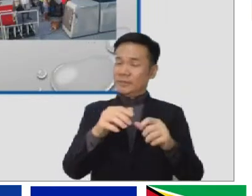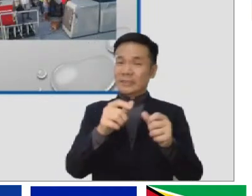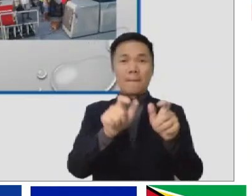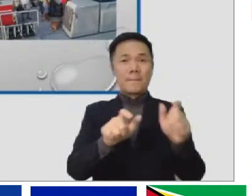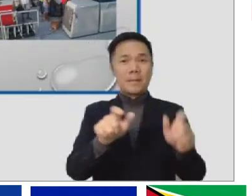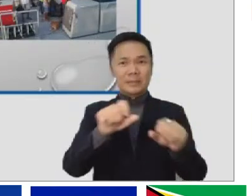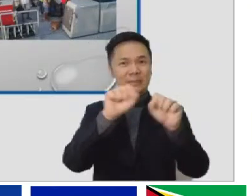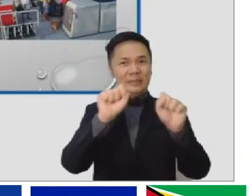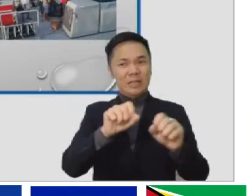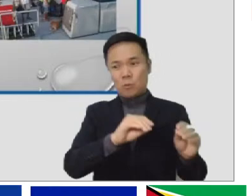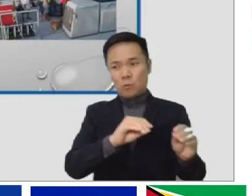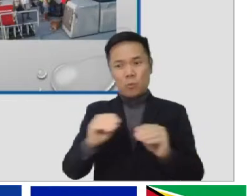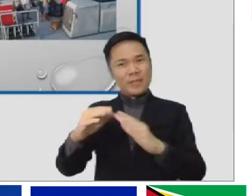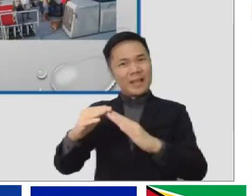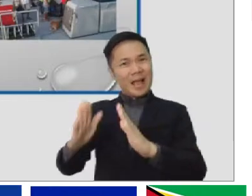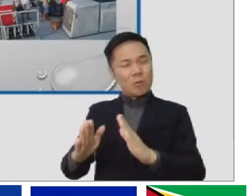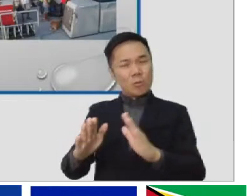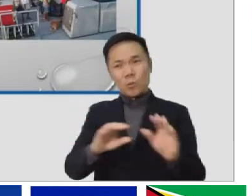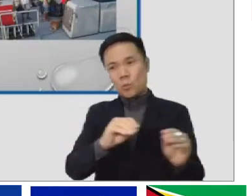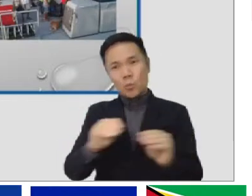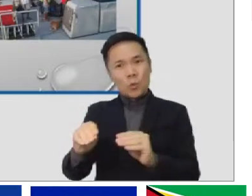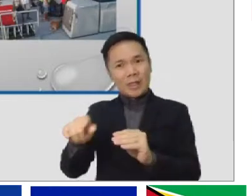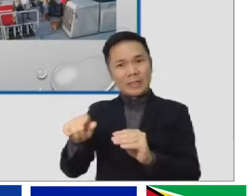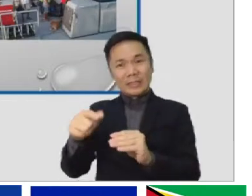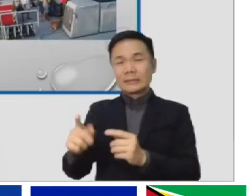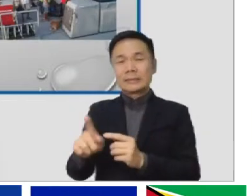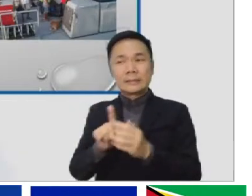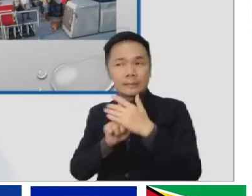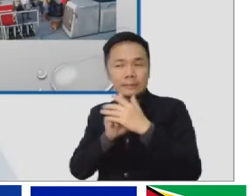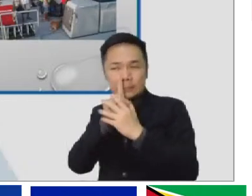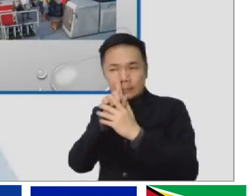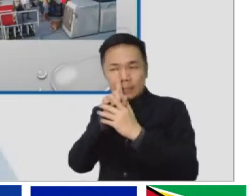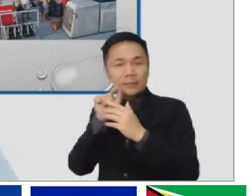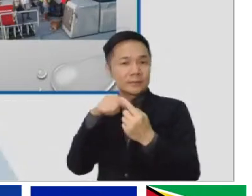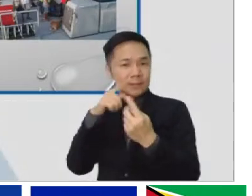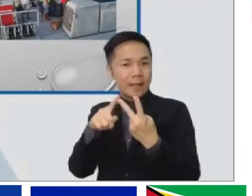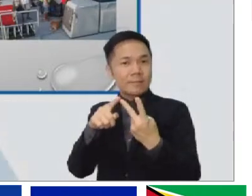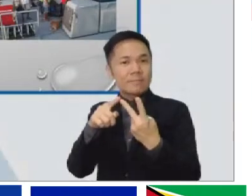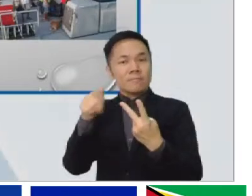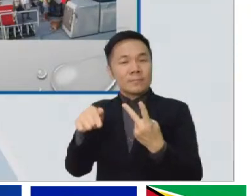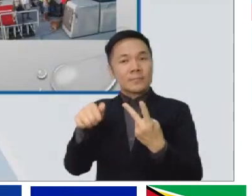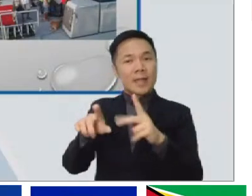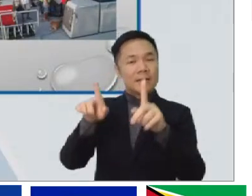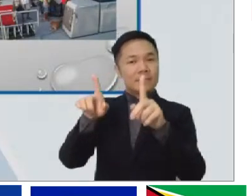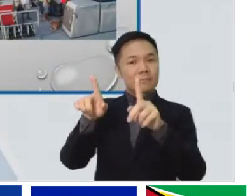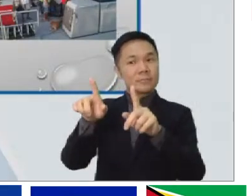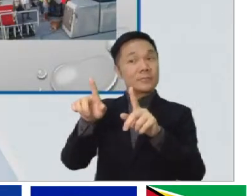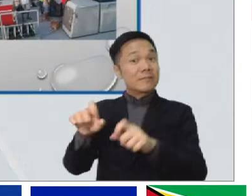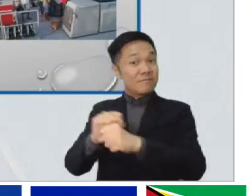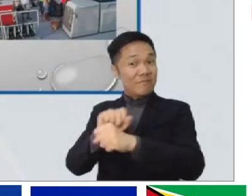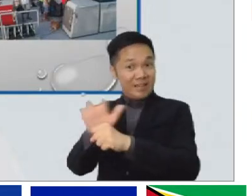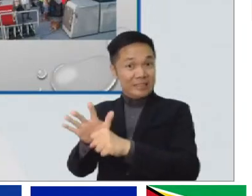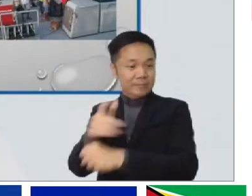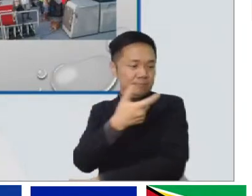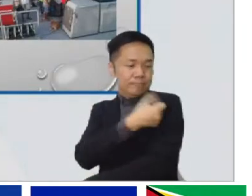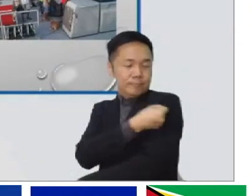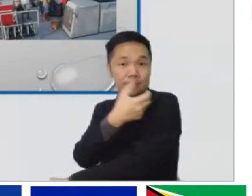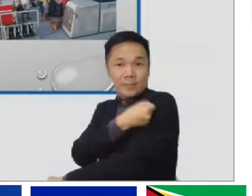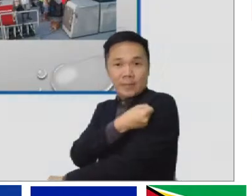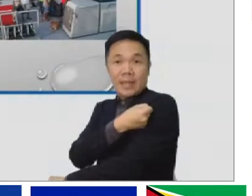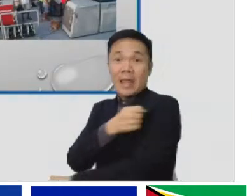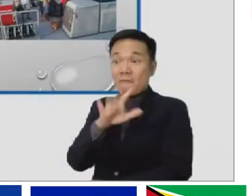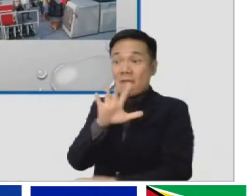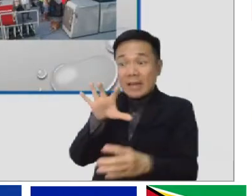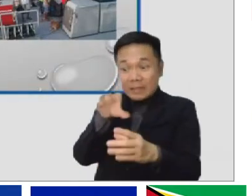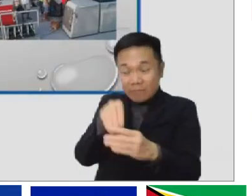the COVID-19 testing and vaccination. Key interventions in the new COVID-19 component of the volcano